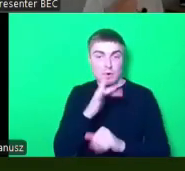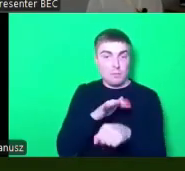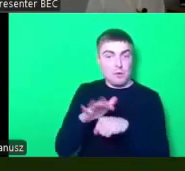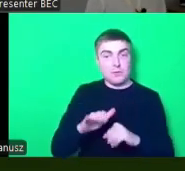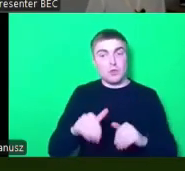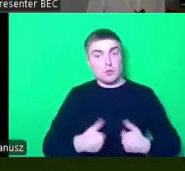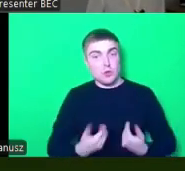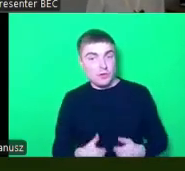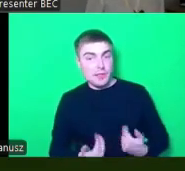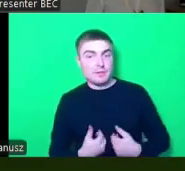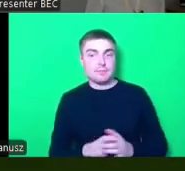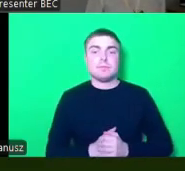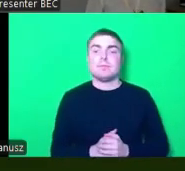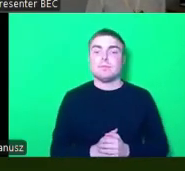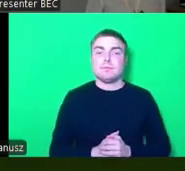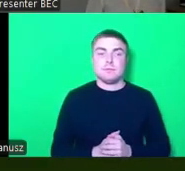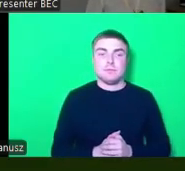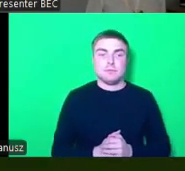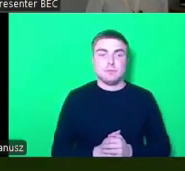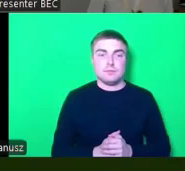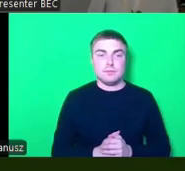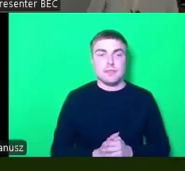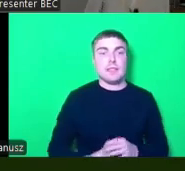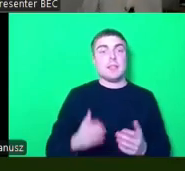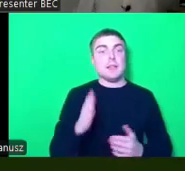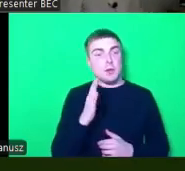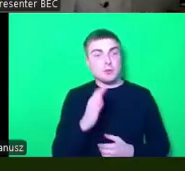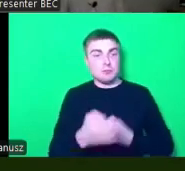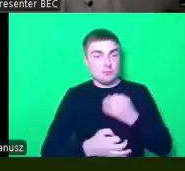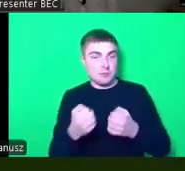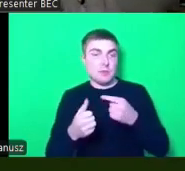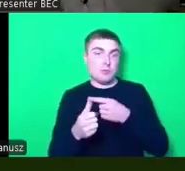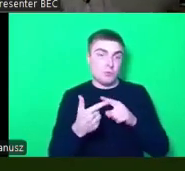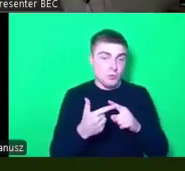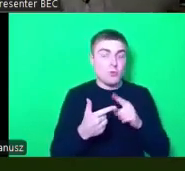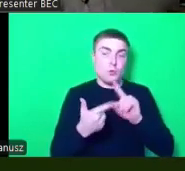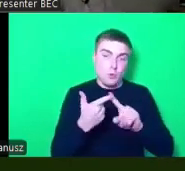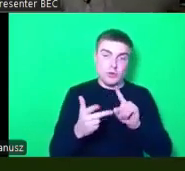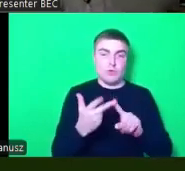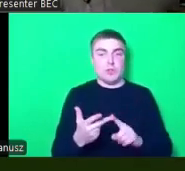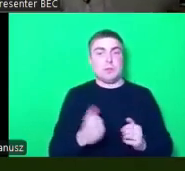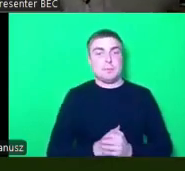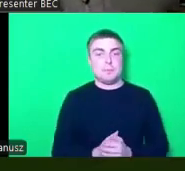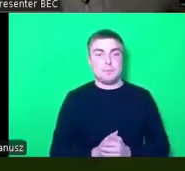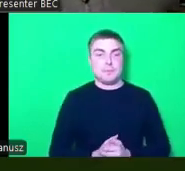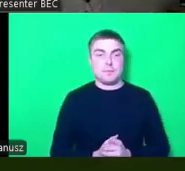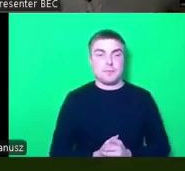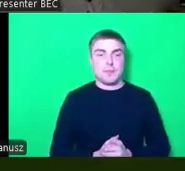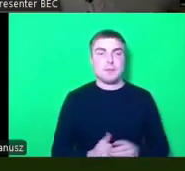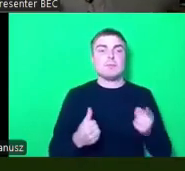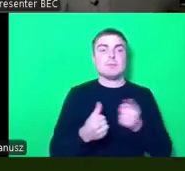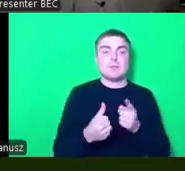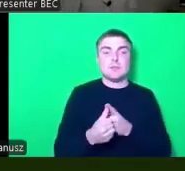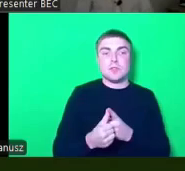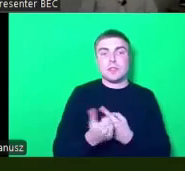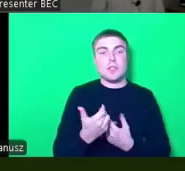and then I will bring the two together in step 3. But so first, the effect of trees and forests on human health. And